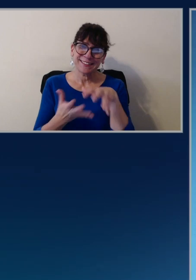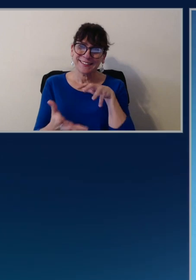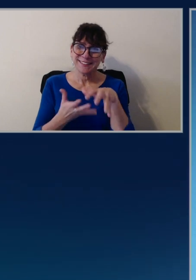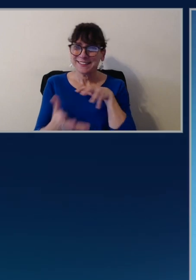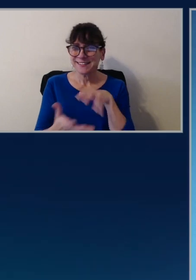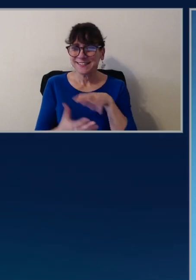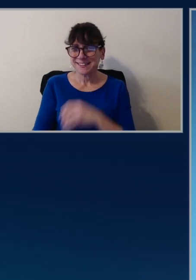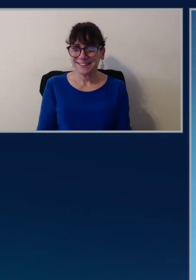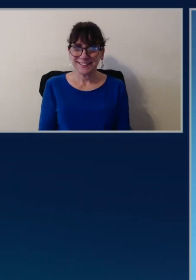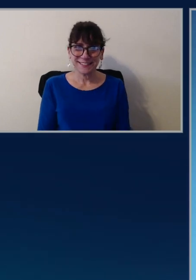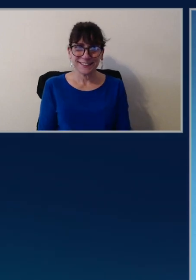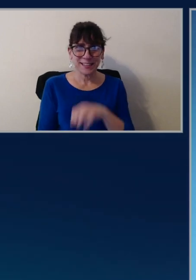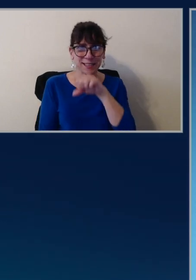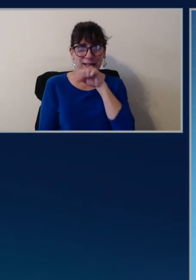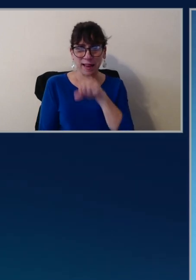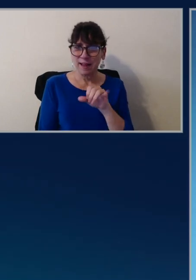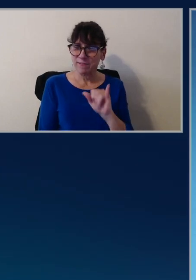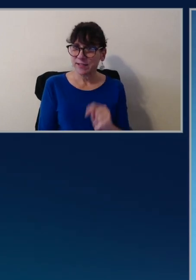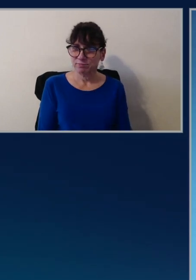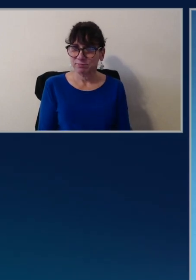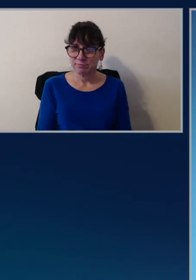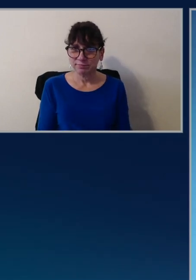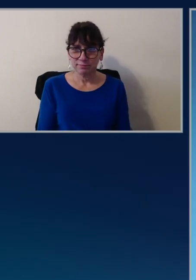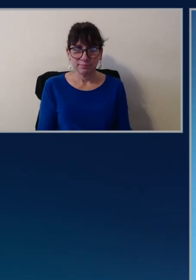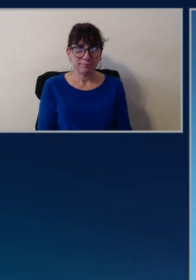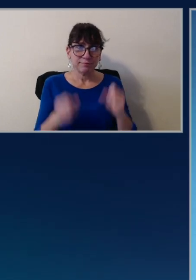I love it. Amazing. So